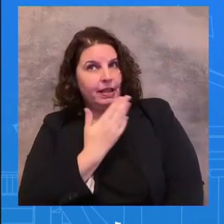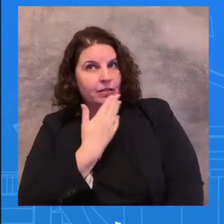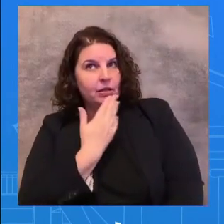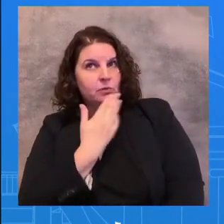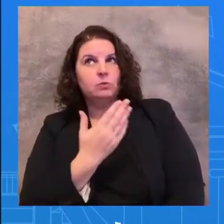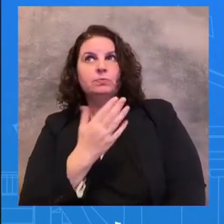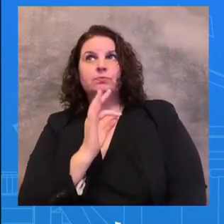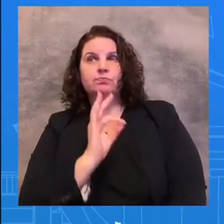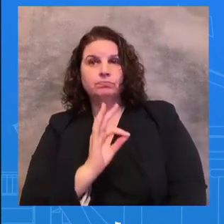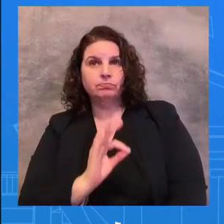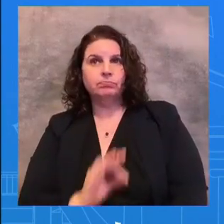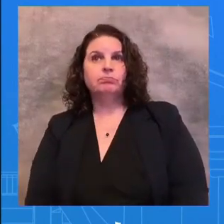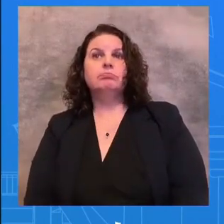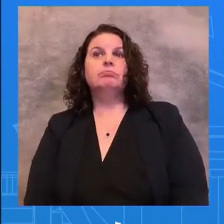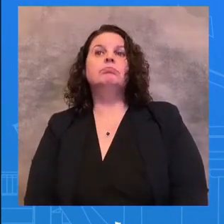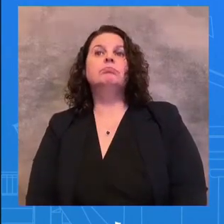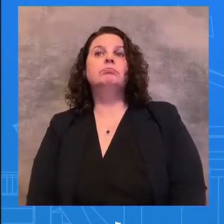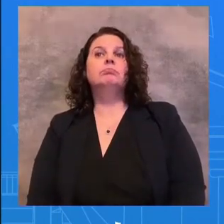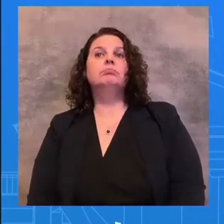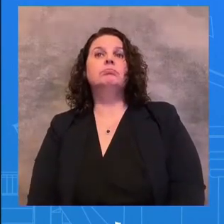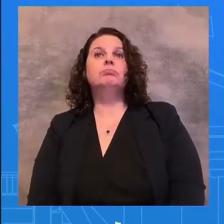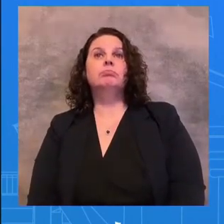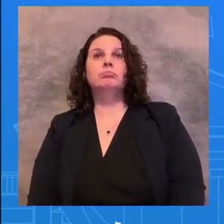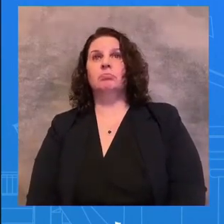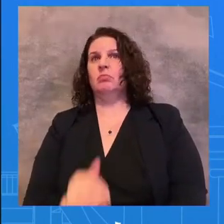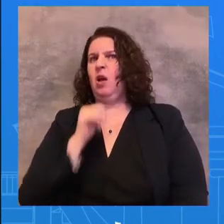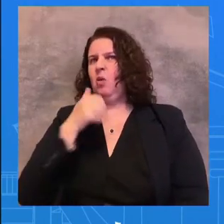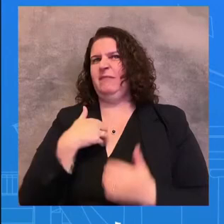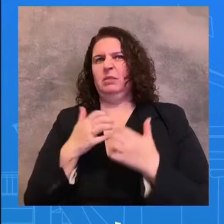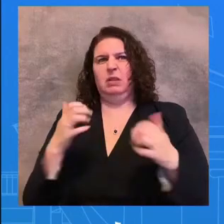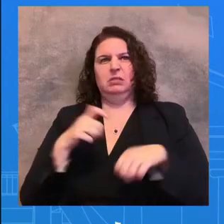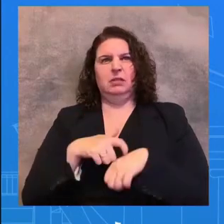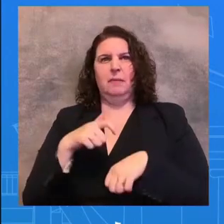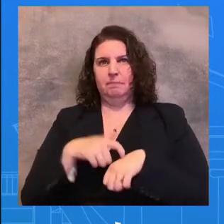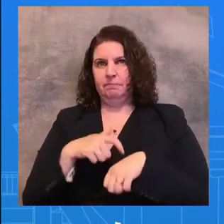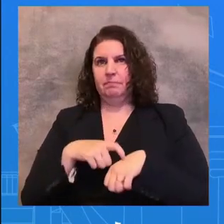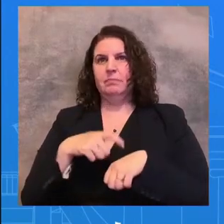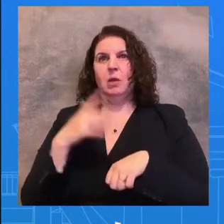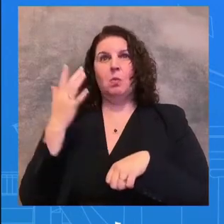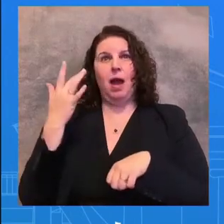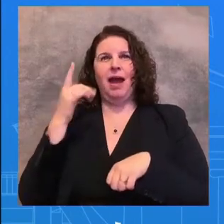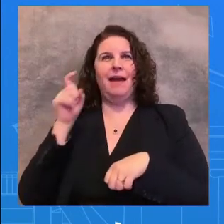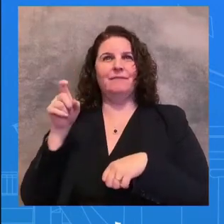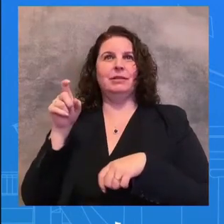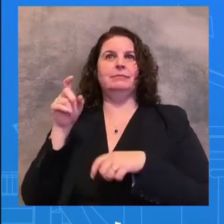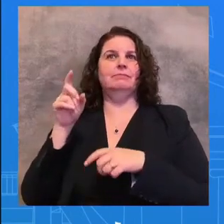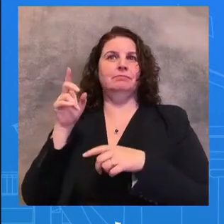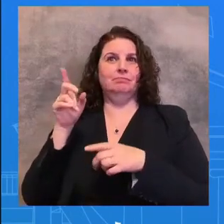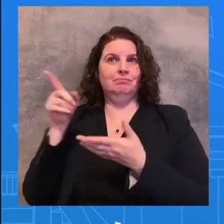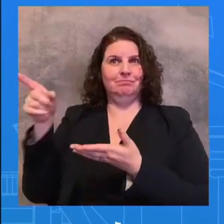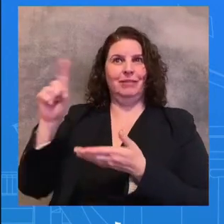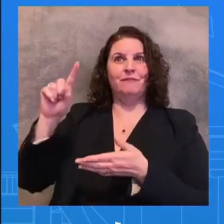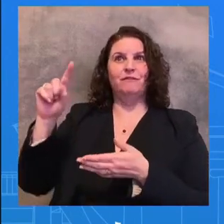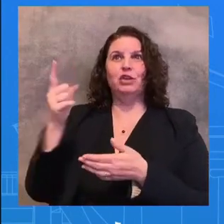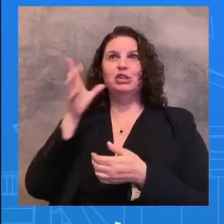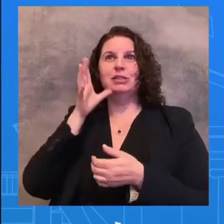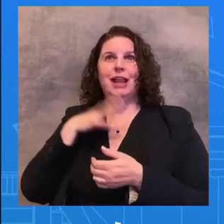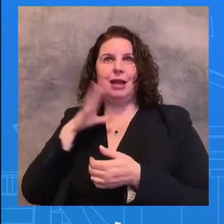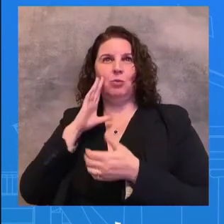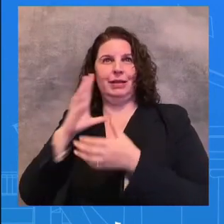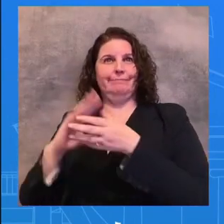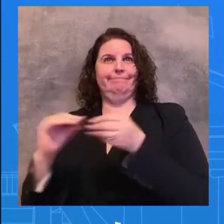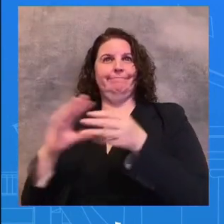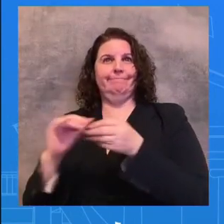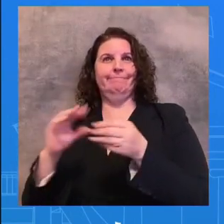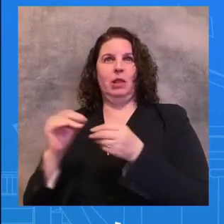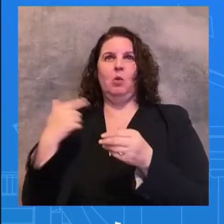So I know we don't have too much time because I know the First Lady's office is holding a press event, and we promised her that we promised their office that we would be done before then,